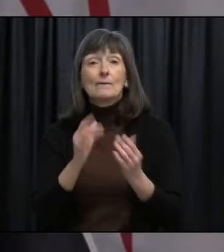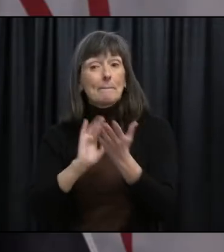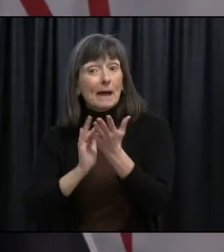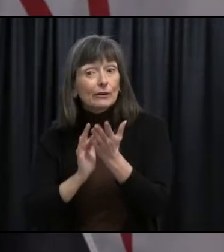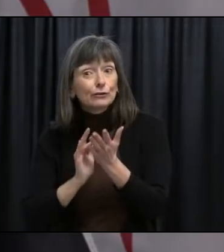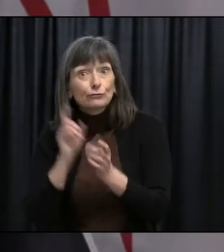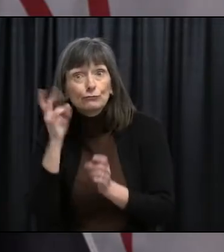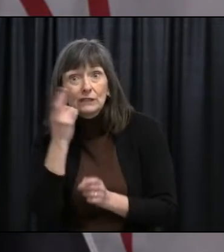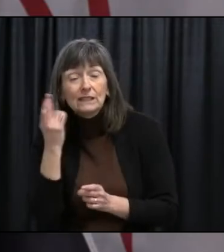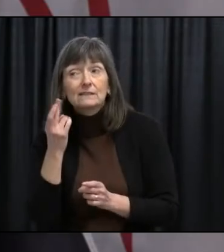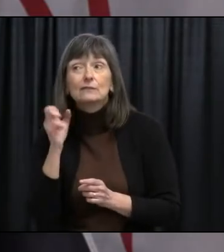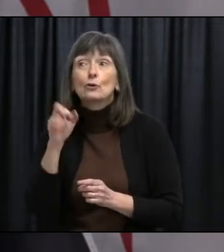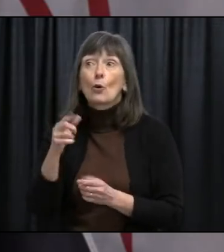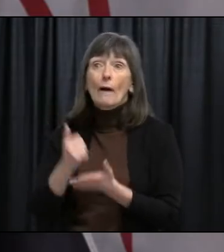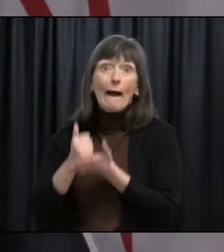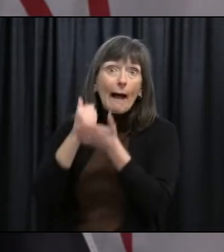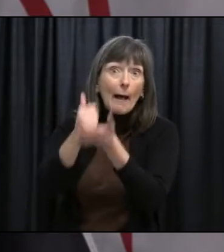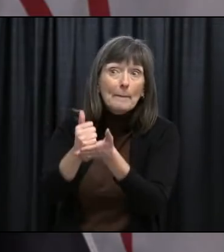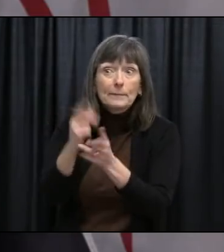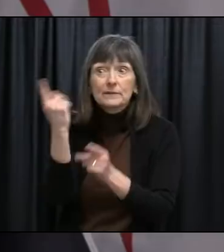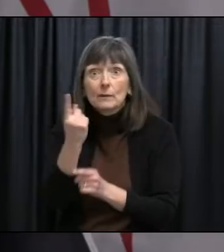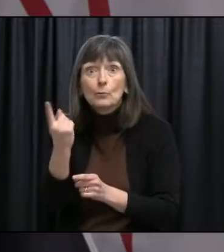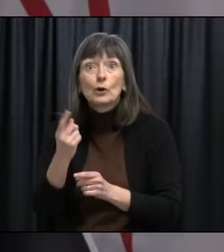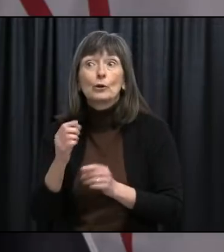provide urgent care to somebody.